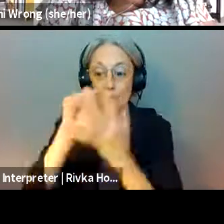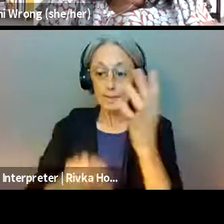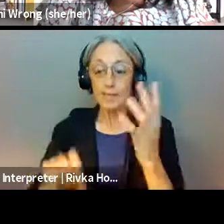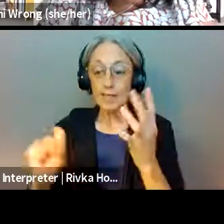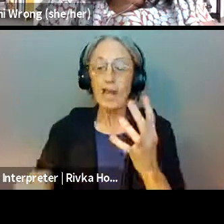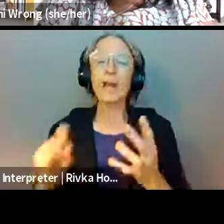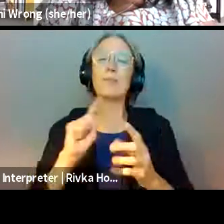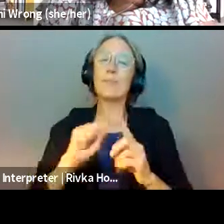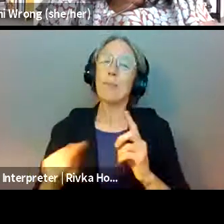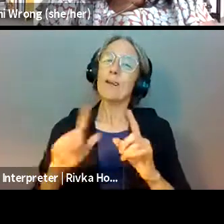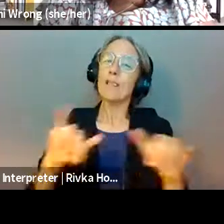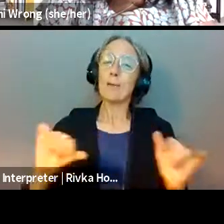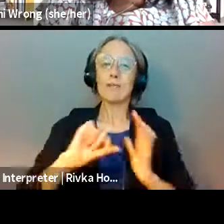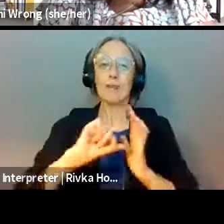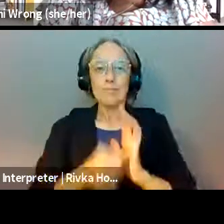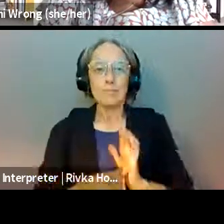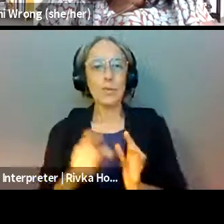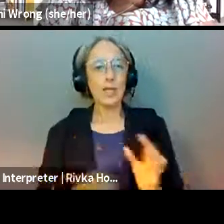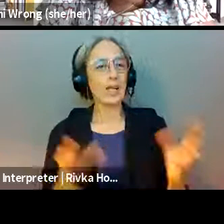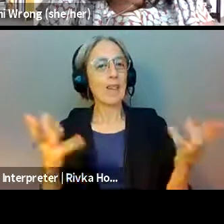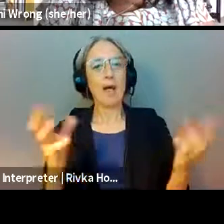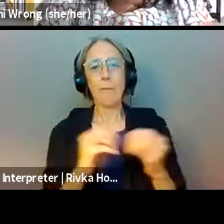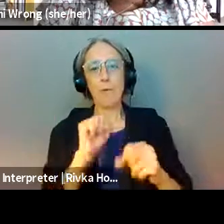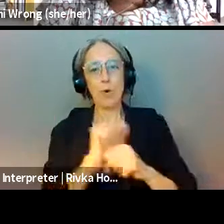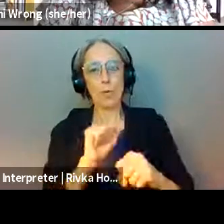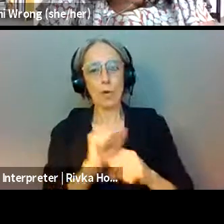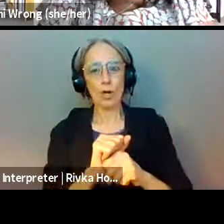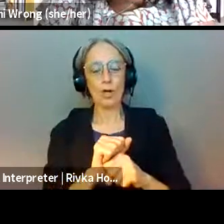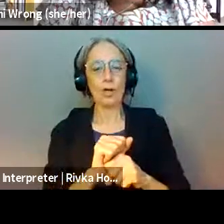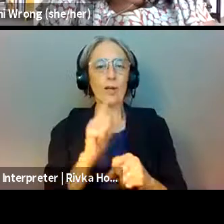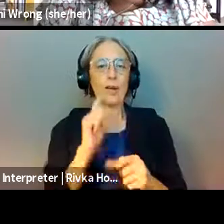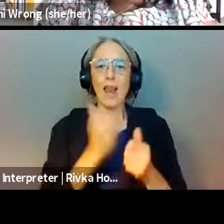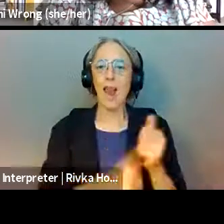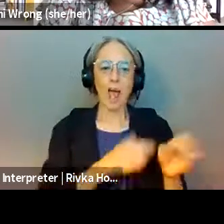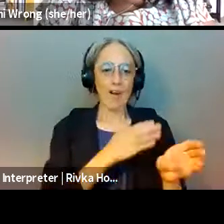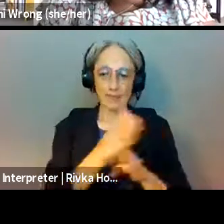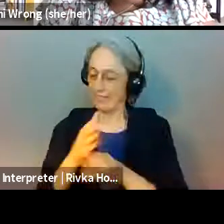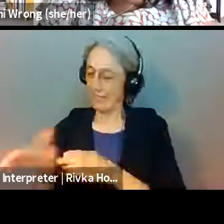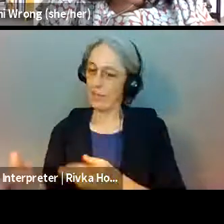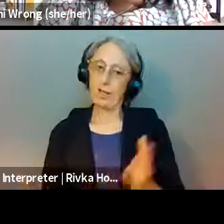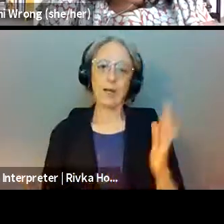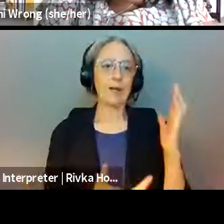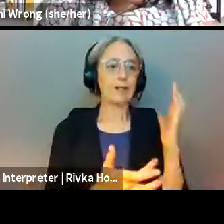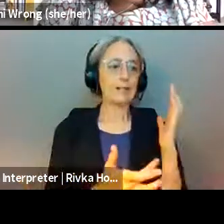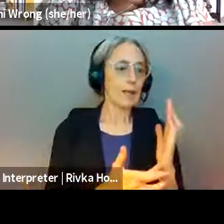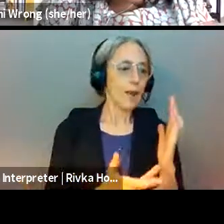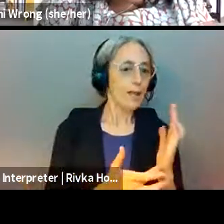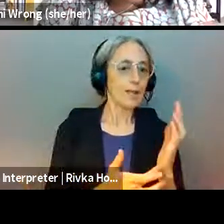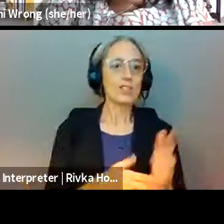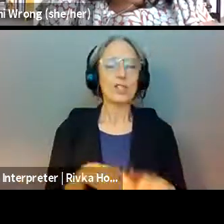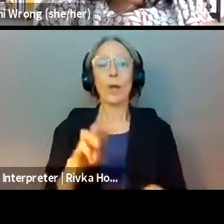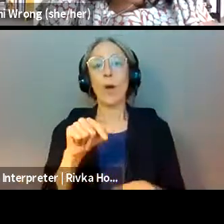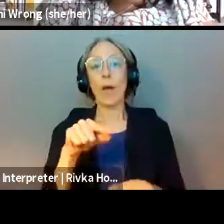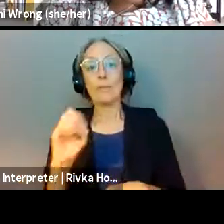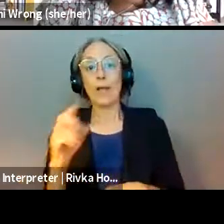in every sector, whether it's technology and the lack of fully accessible websites for vaccine rollouts